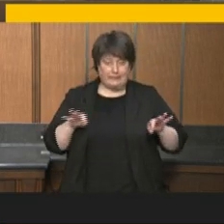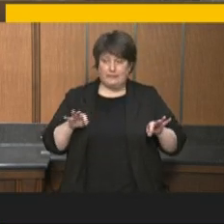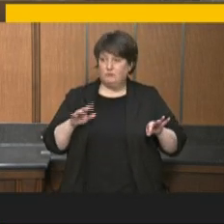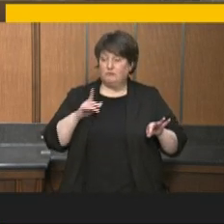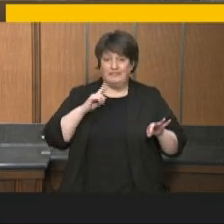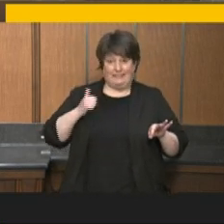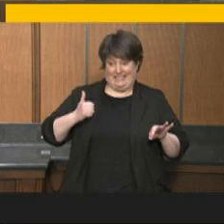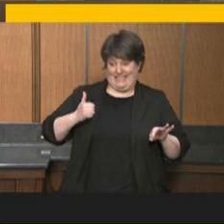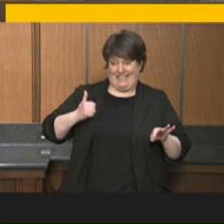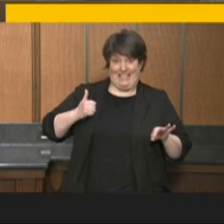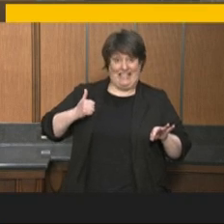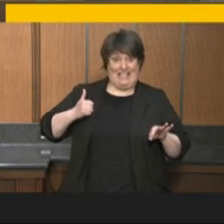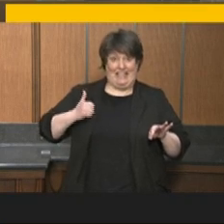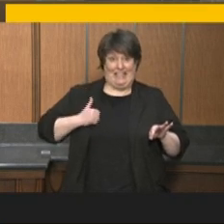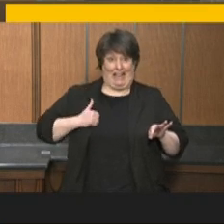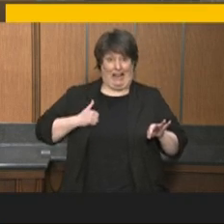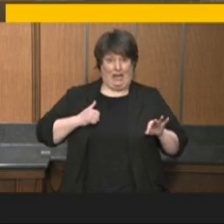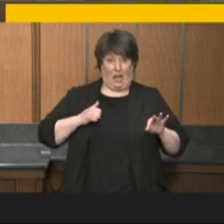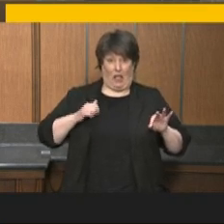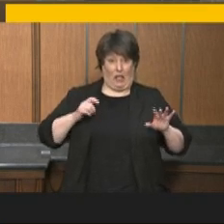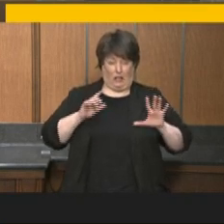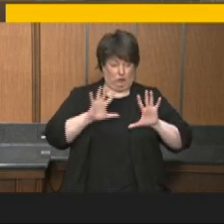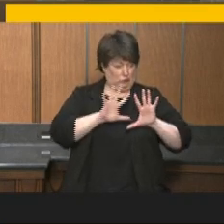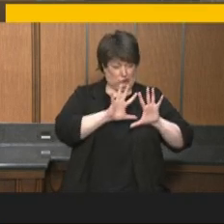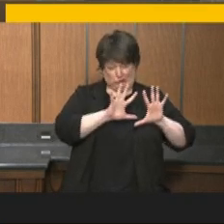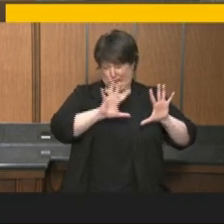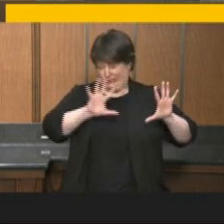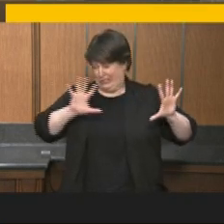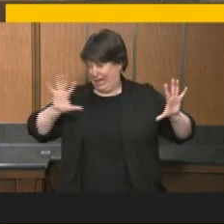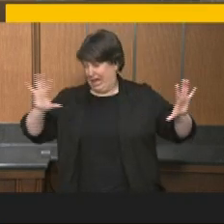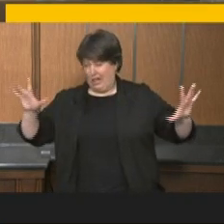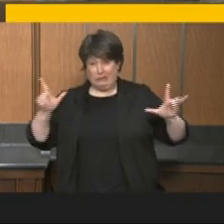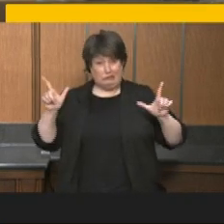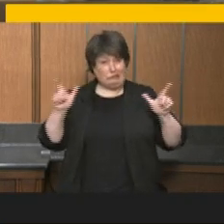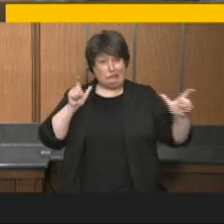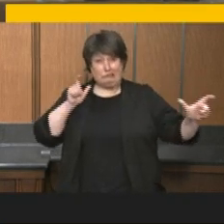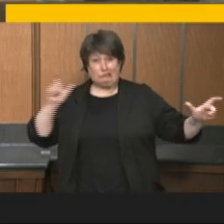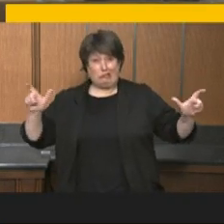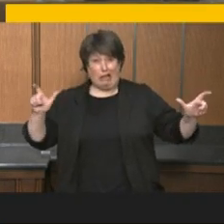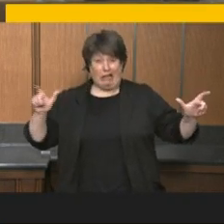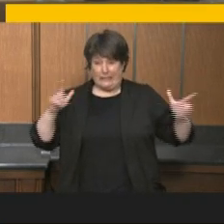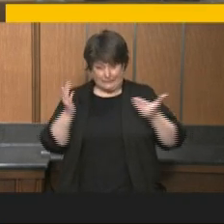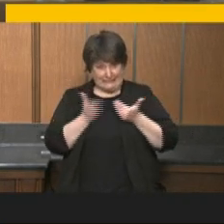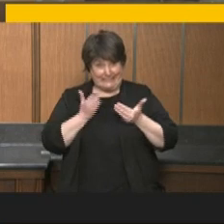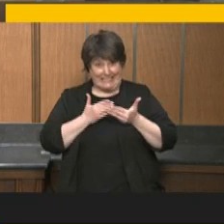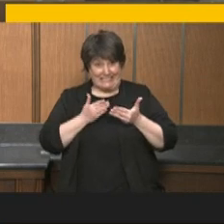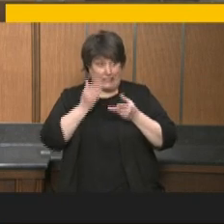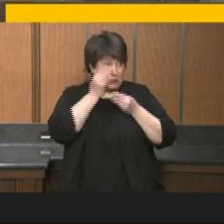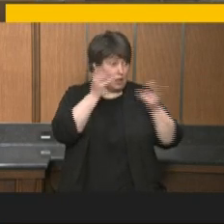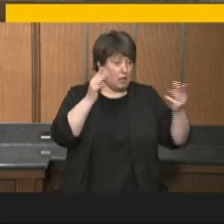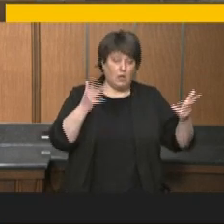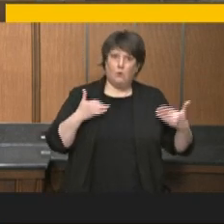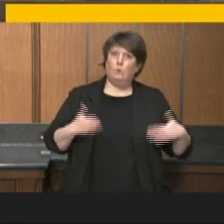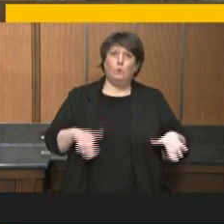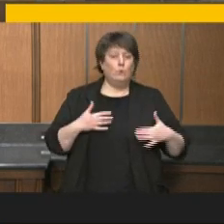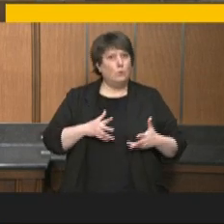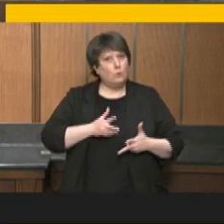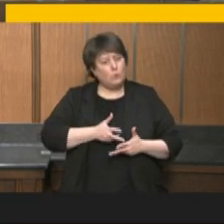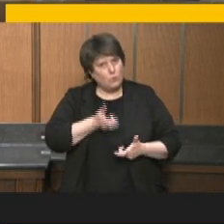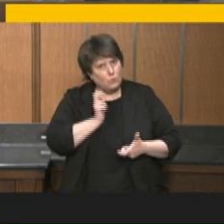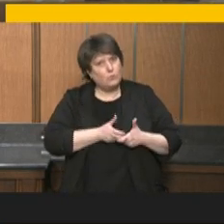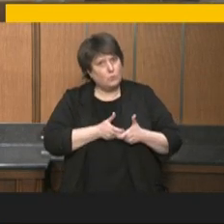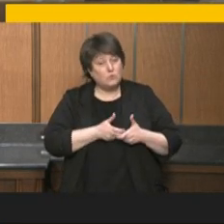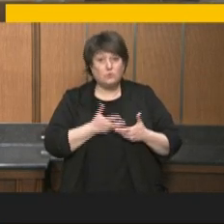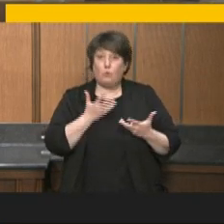highly centralized country, quite the contrary. And I really would like to salute and embrace and